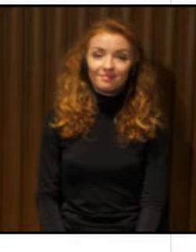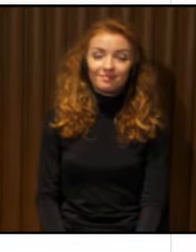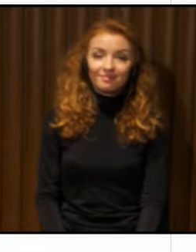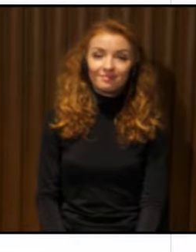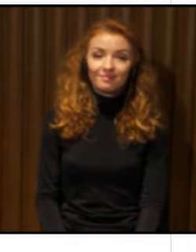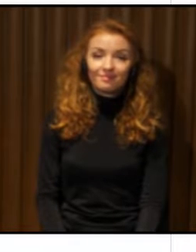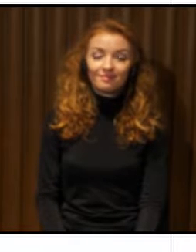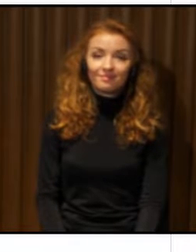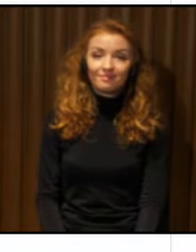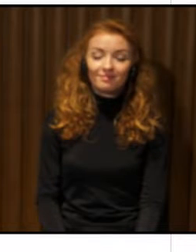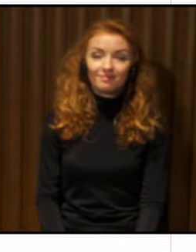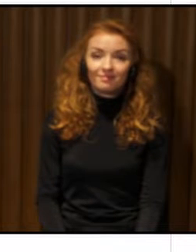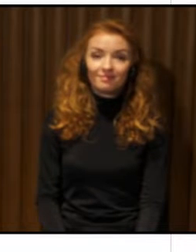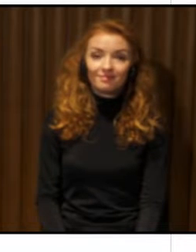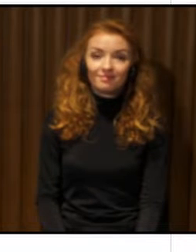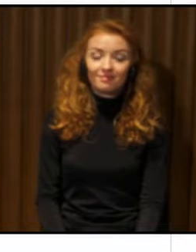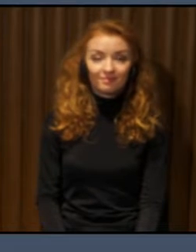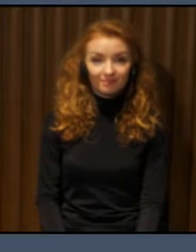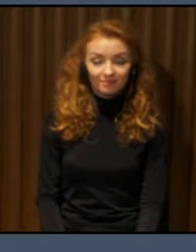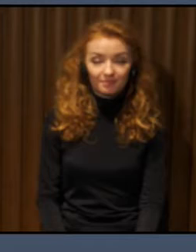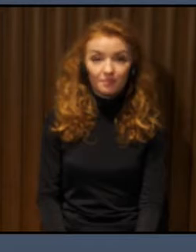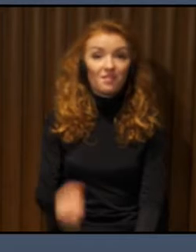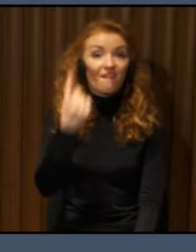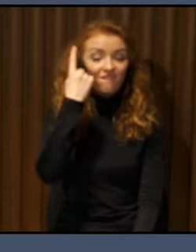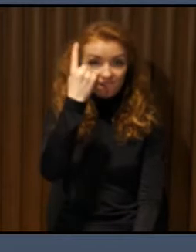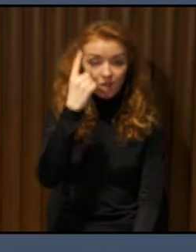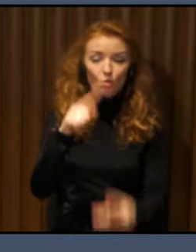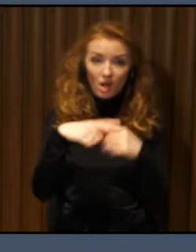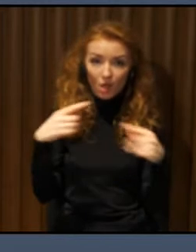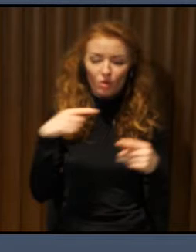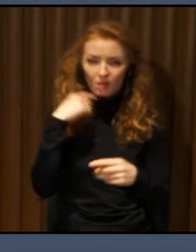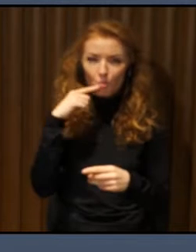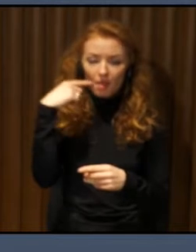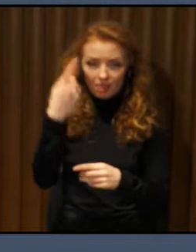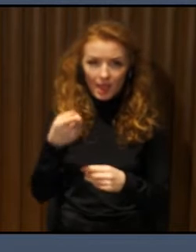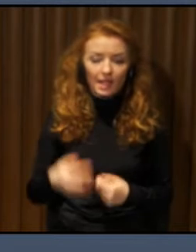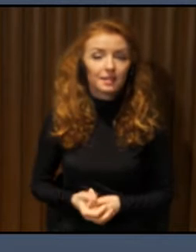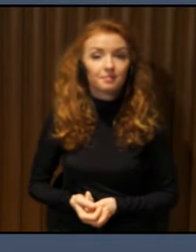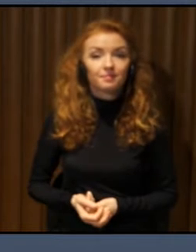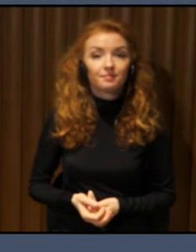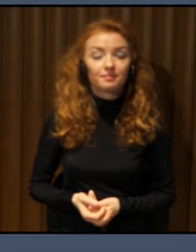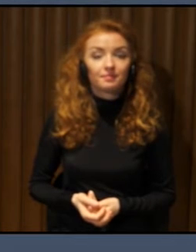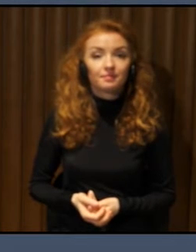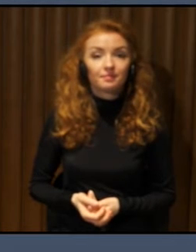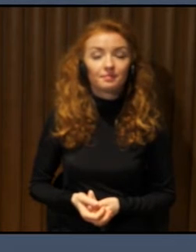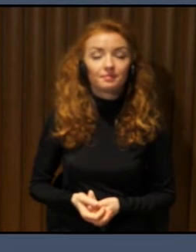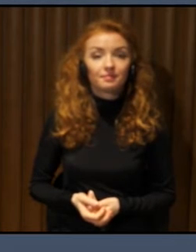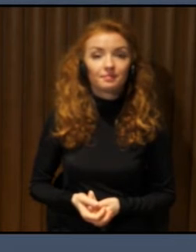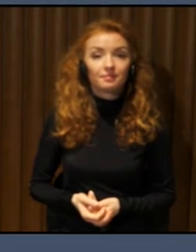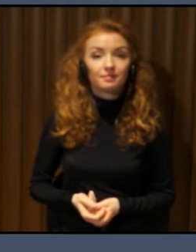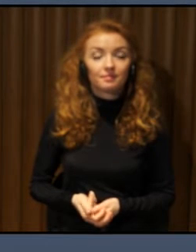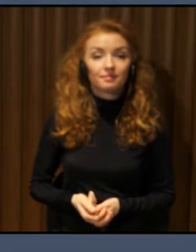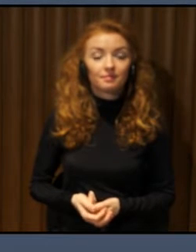So one thing we always like to do is in Canada, we do live in the territories of a number of